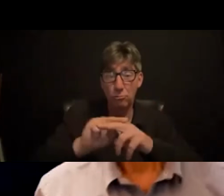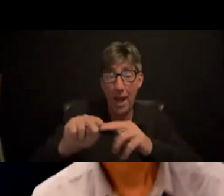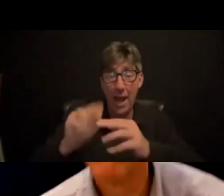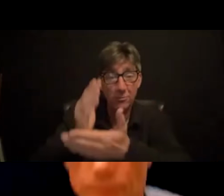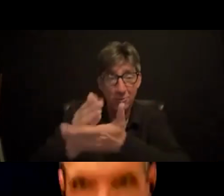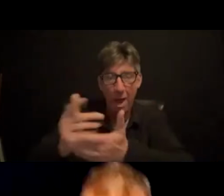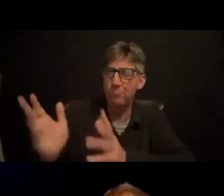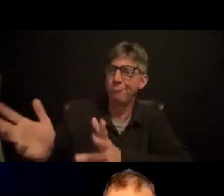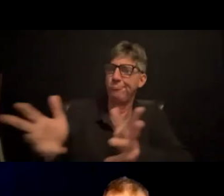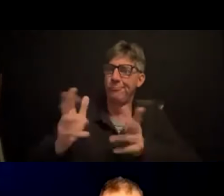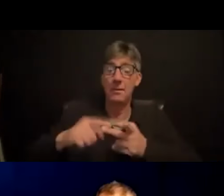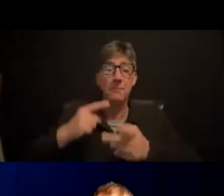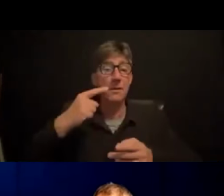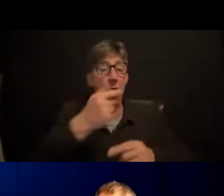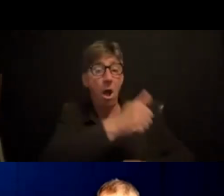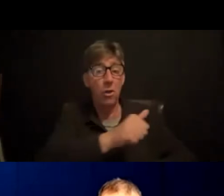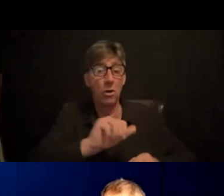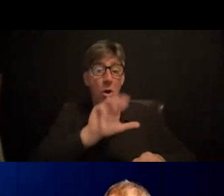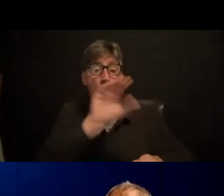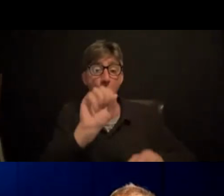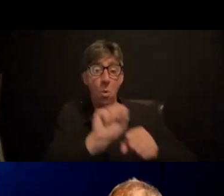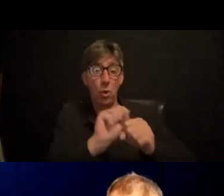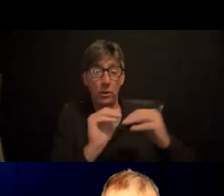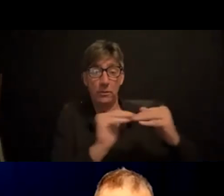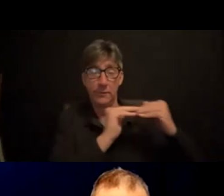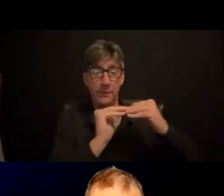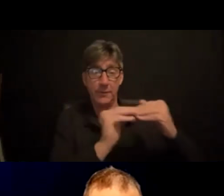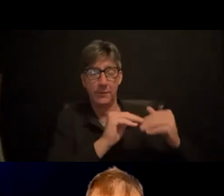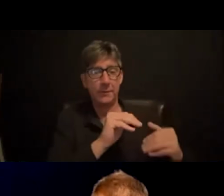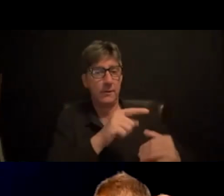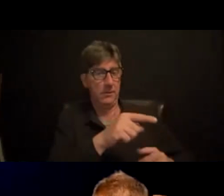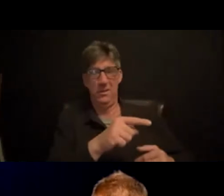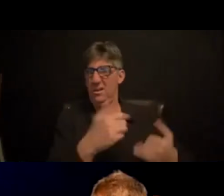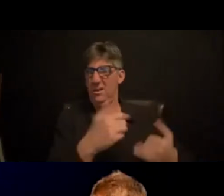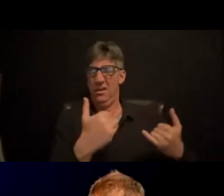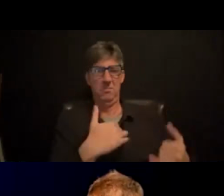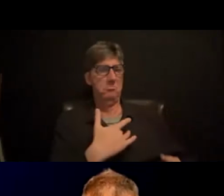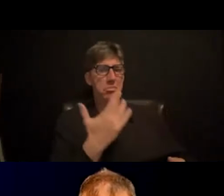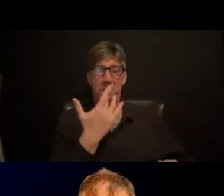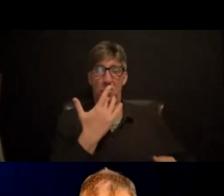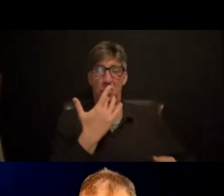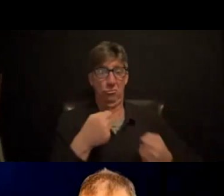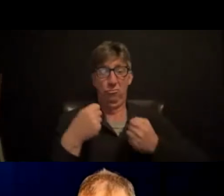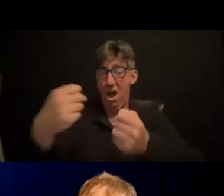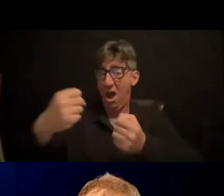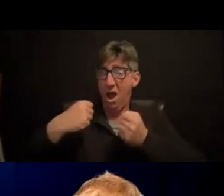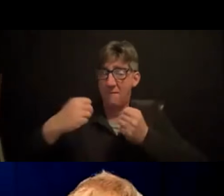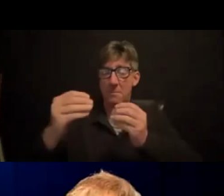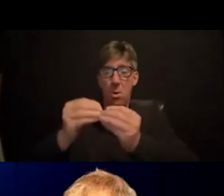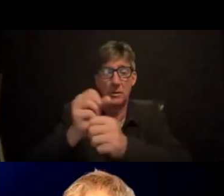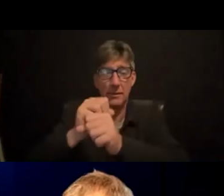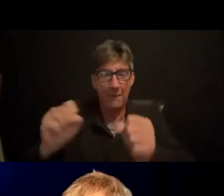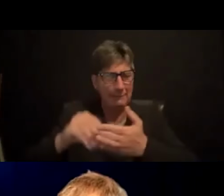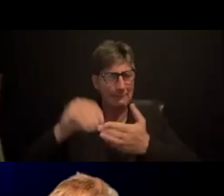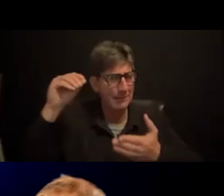work with, who have also witnessed this. A few of them are now driving in and unfortunately paying those, you know, very expensive